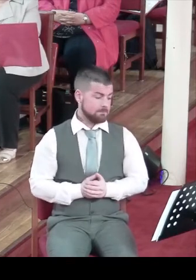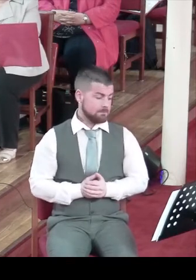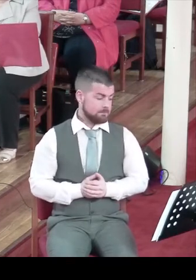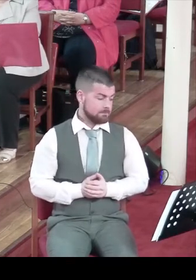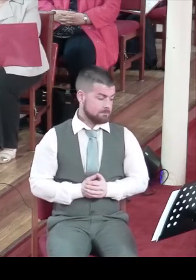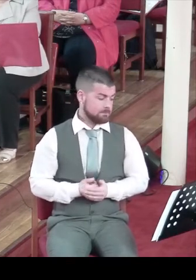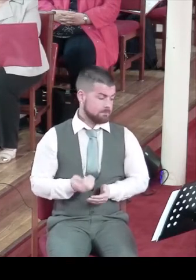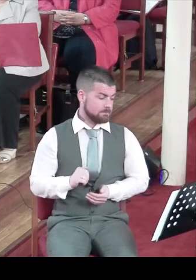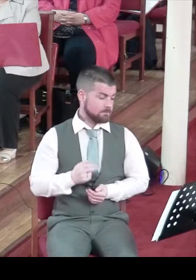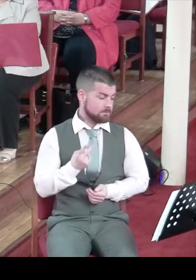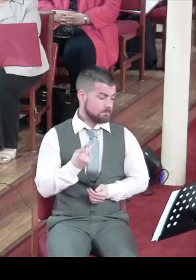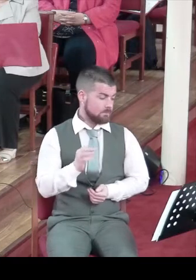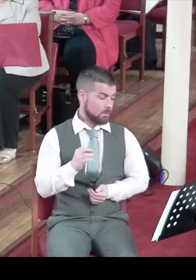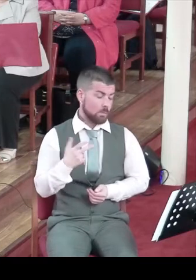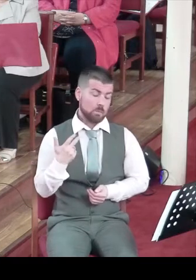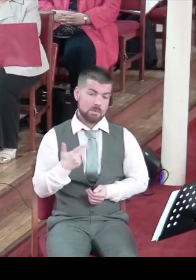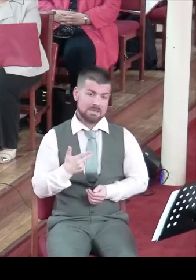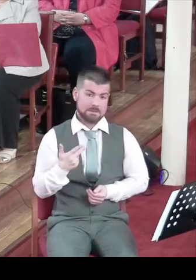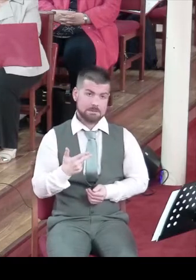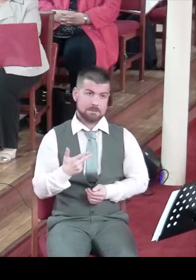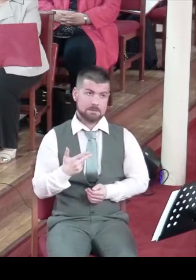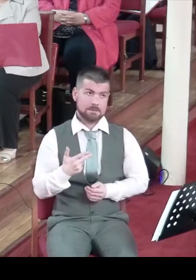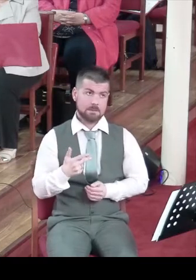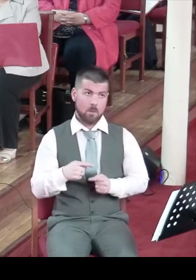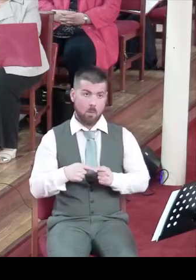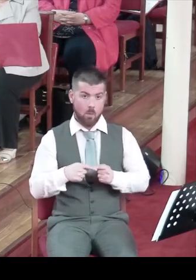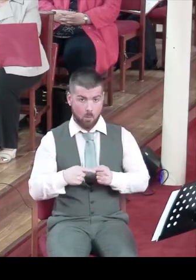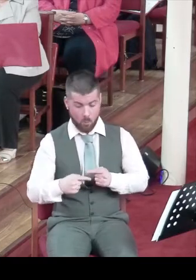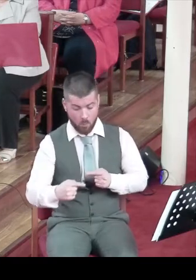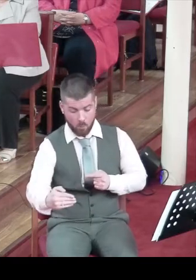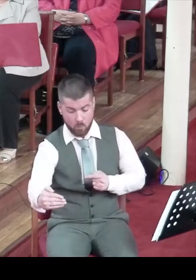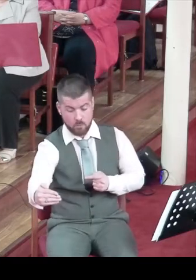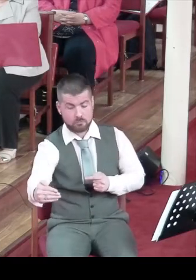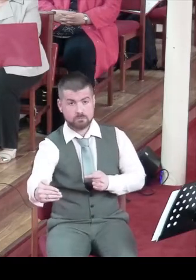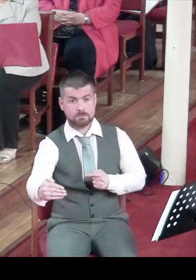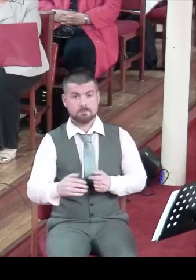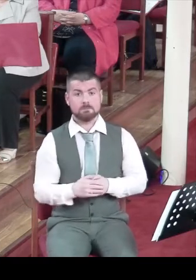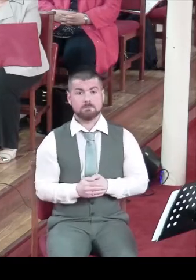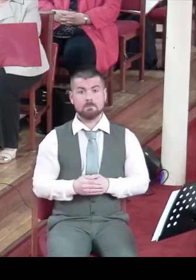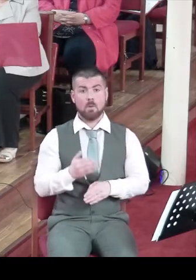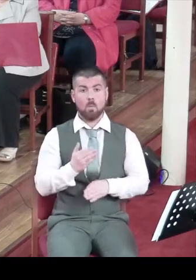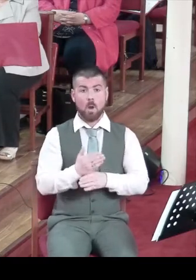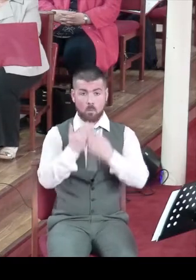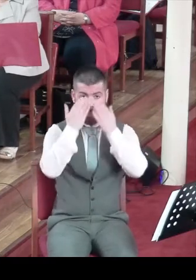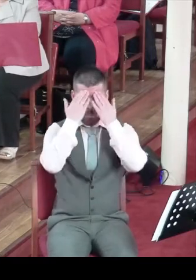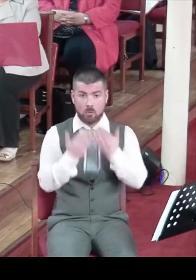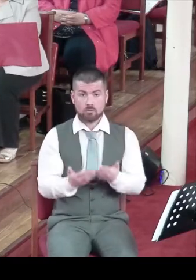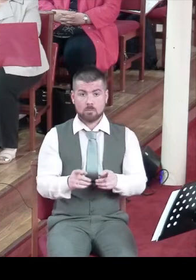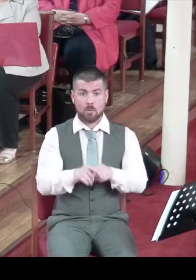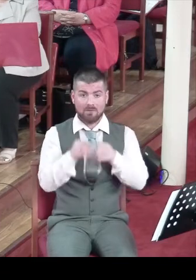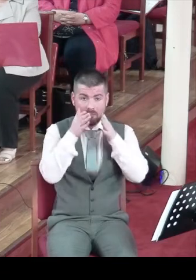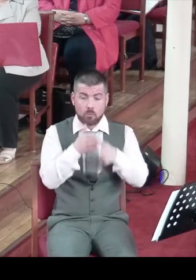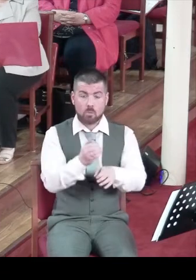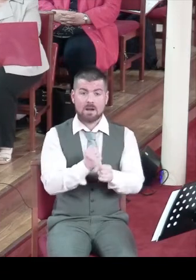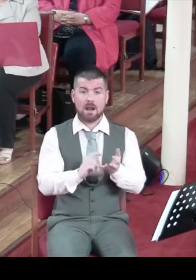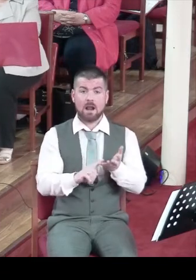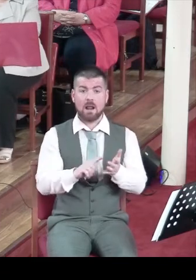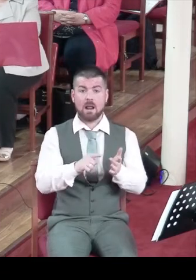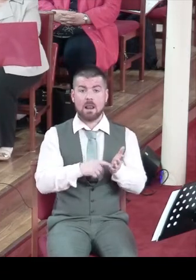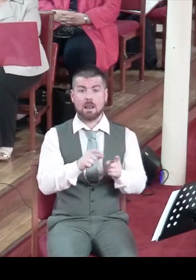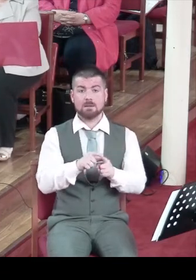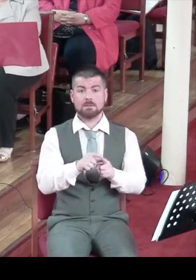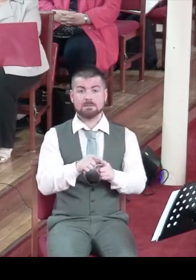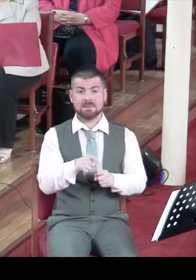From 2018 onwards, the work, the worship, and the focus of the guild